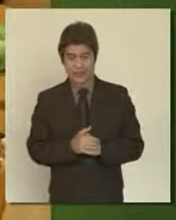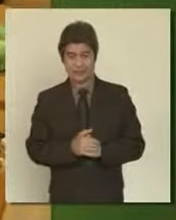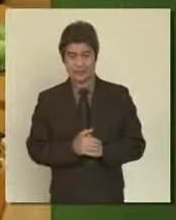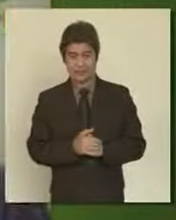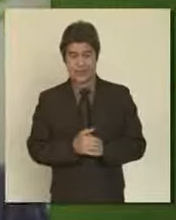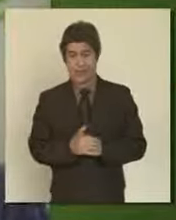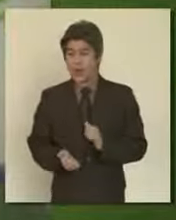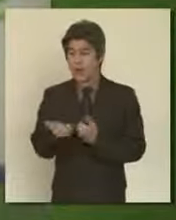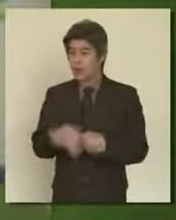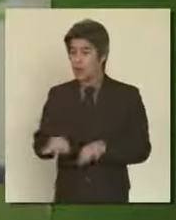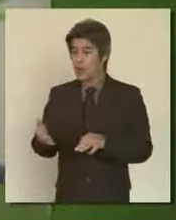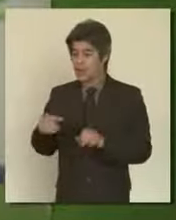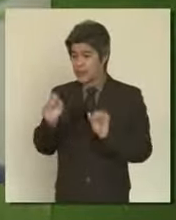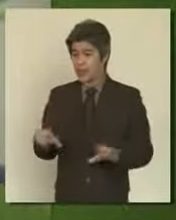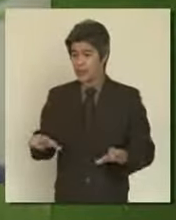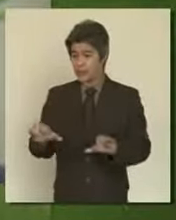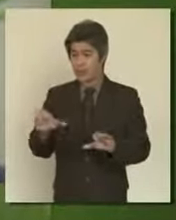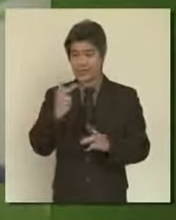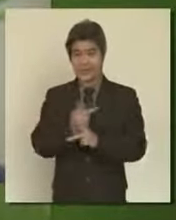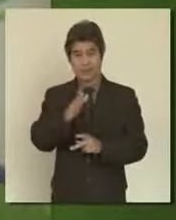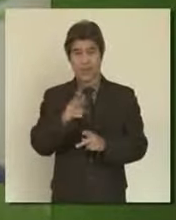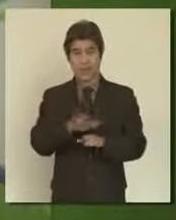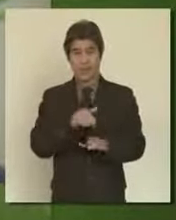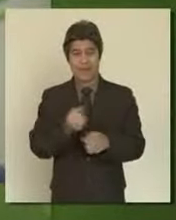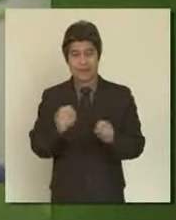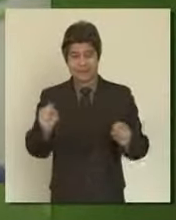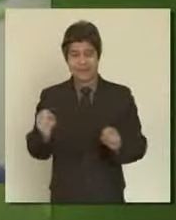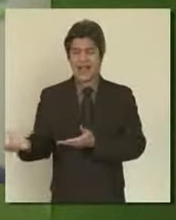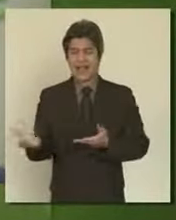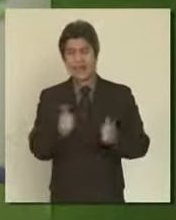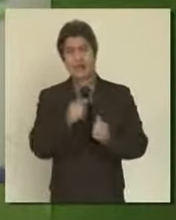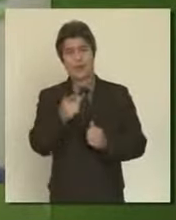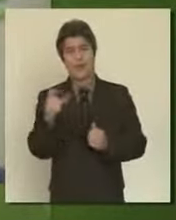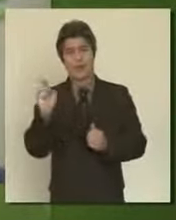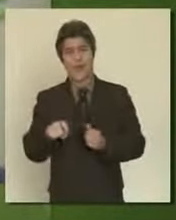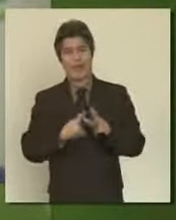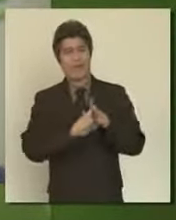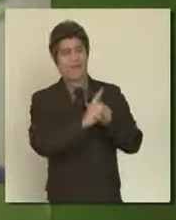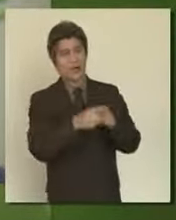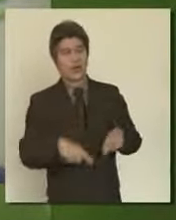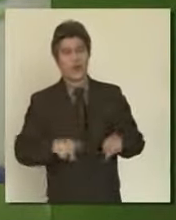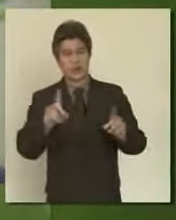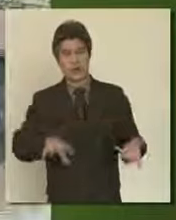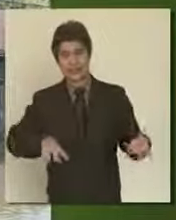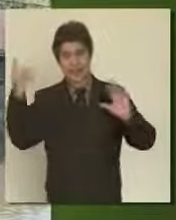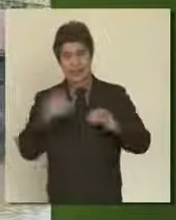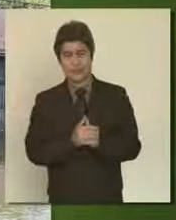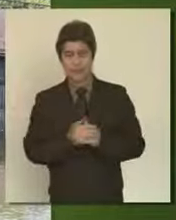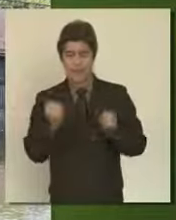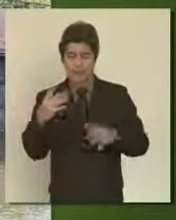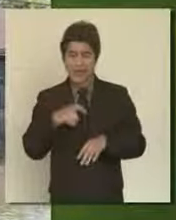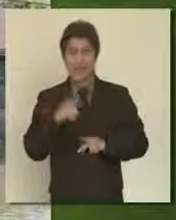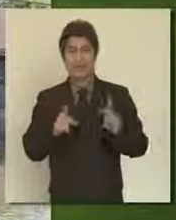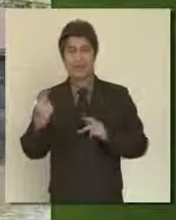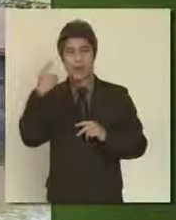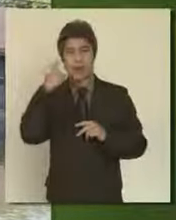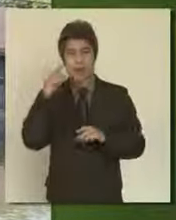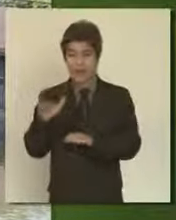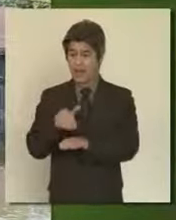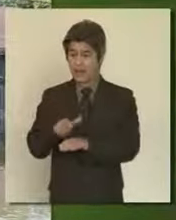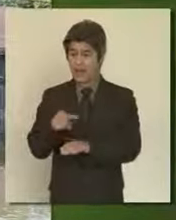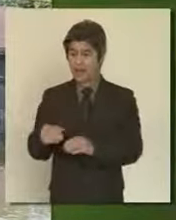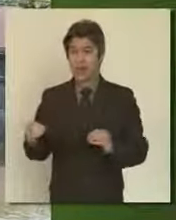The single most important thing you can do to keep your pets safe is to take them with you if you have to evacuate during a disaster. Oftentimes, people think